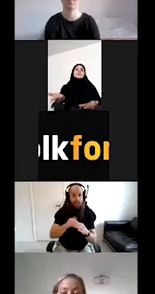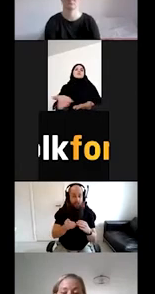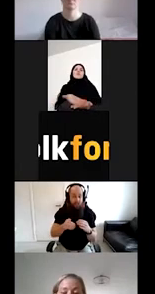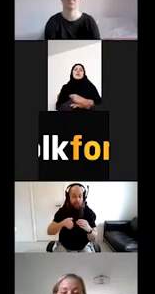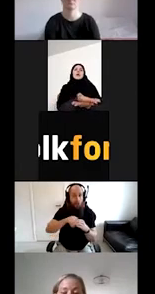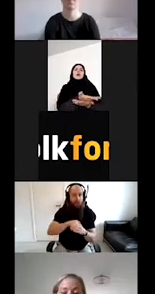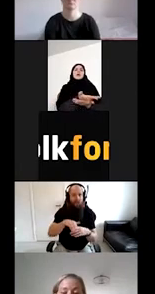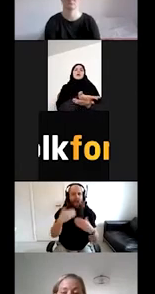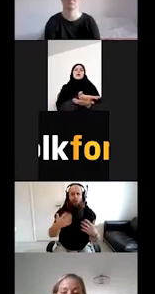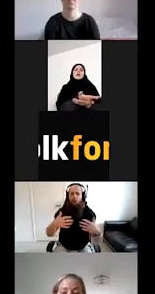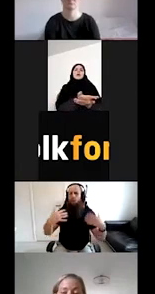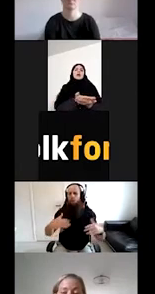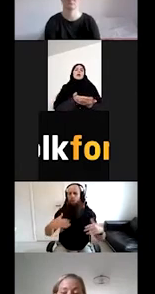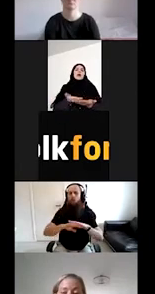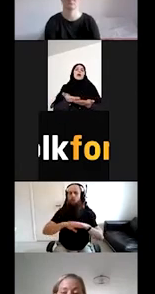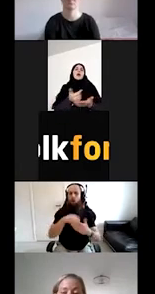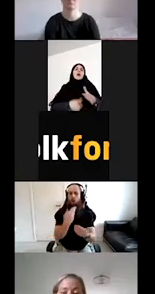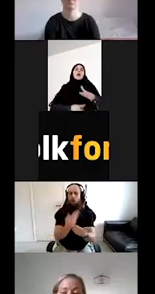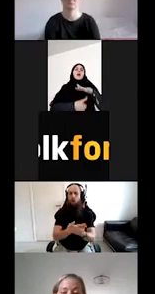this brought,